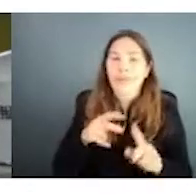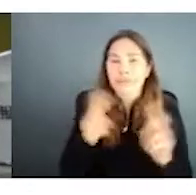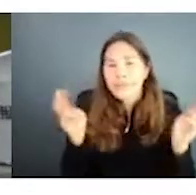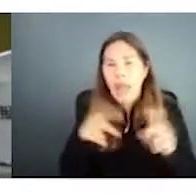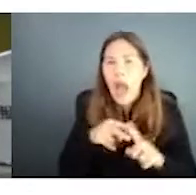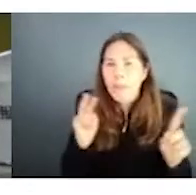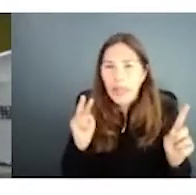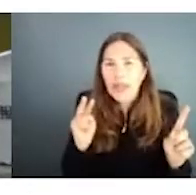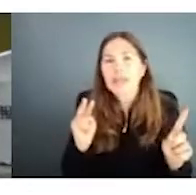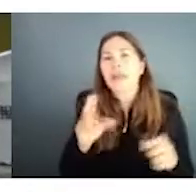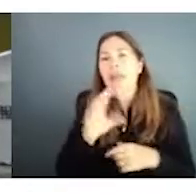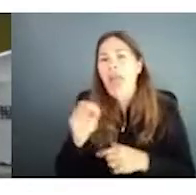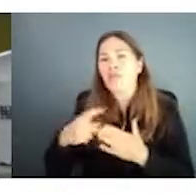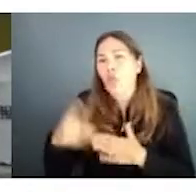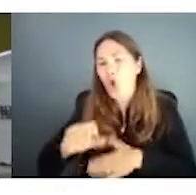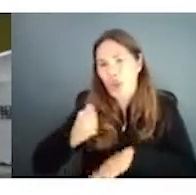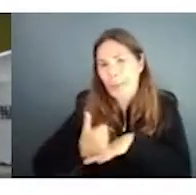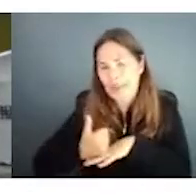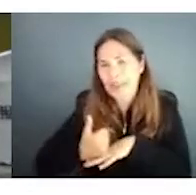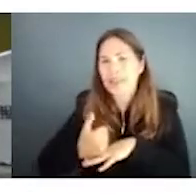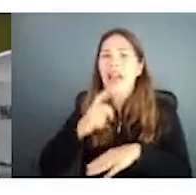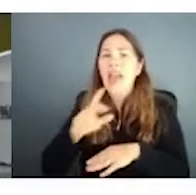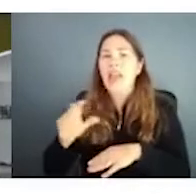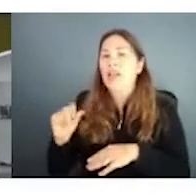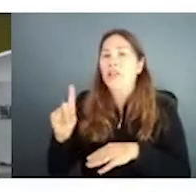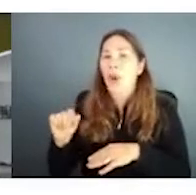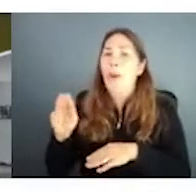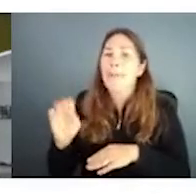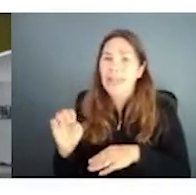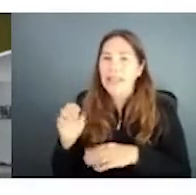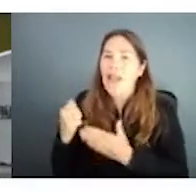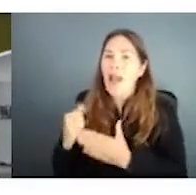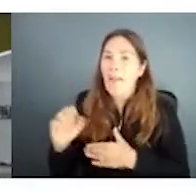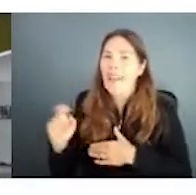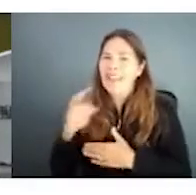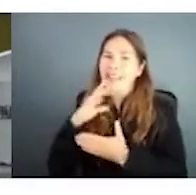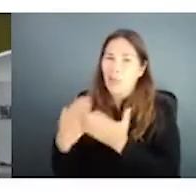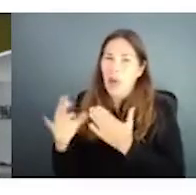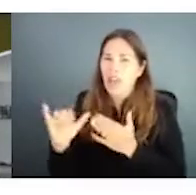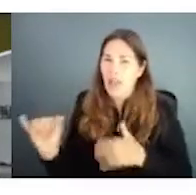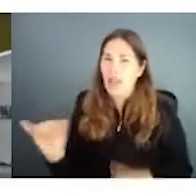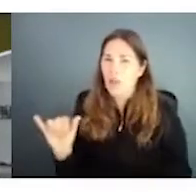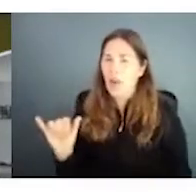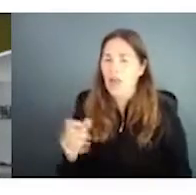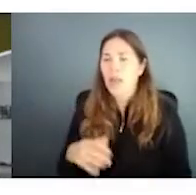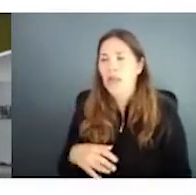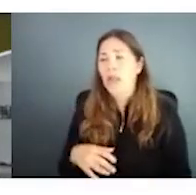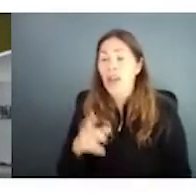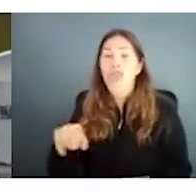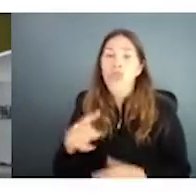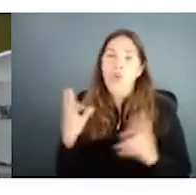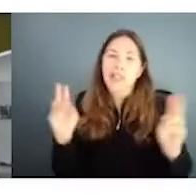and project-based. And Adobe HelpX is definitely a part of that as well. So those are sort